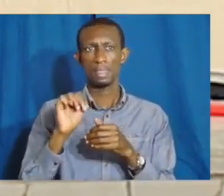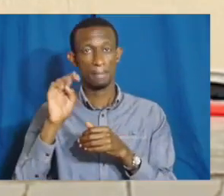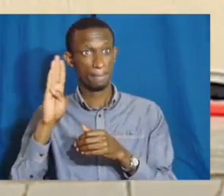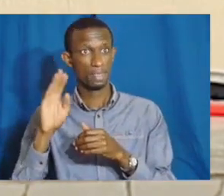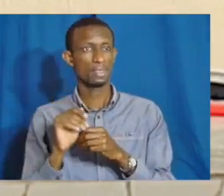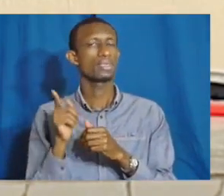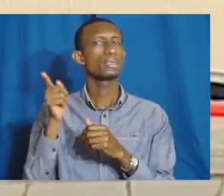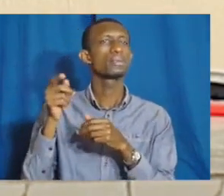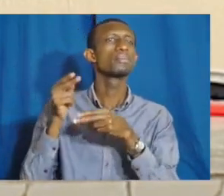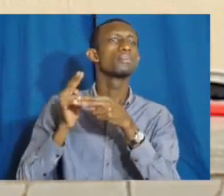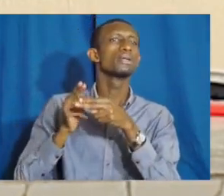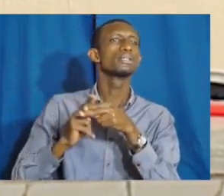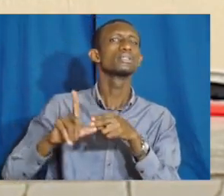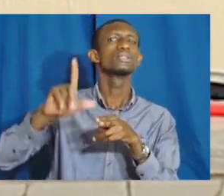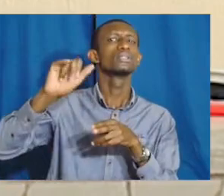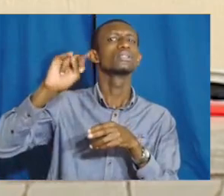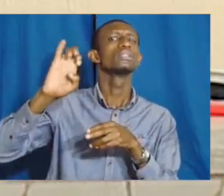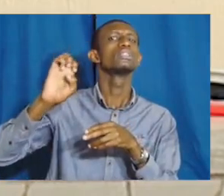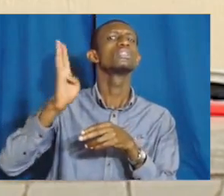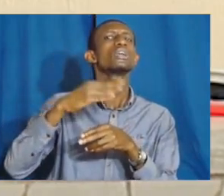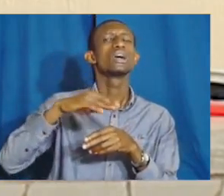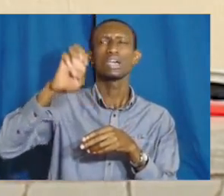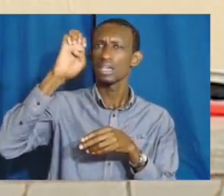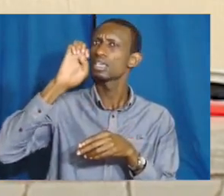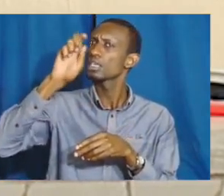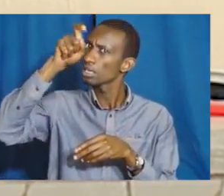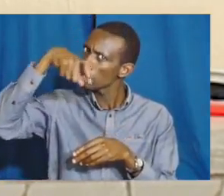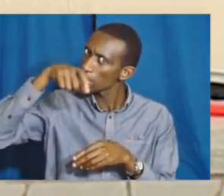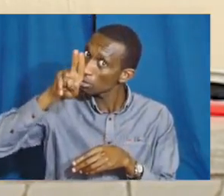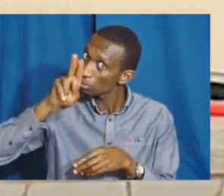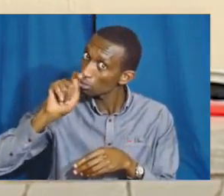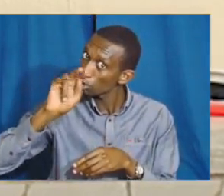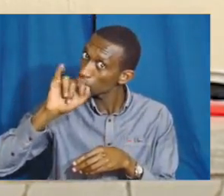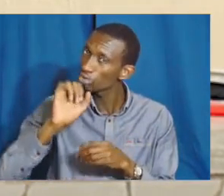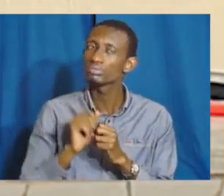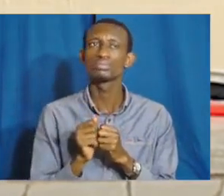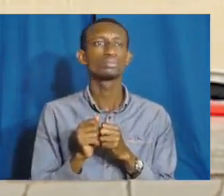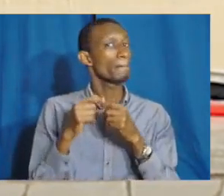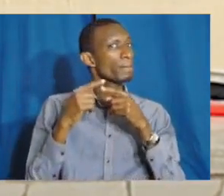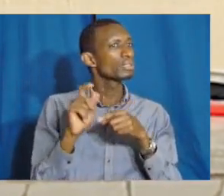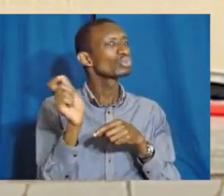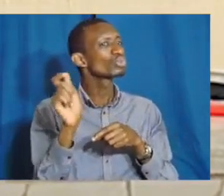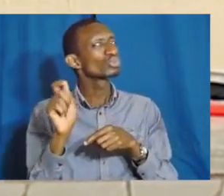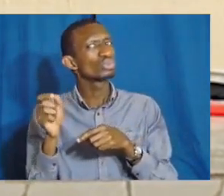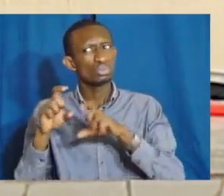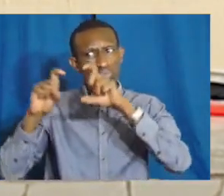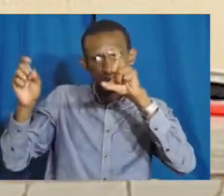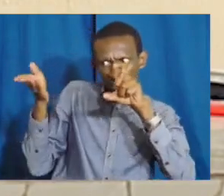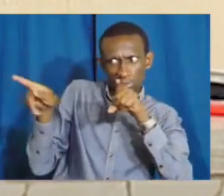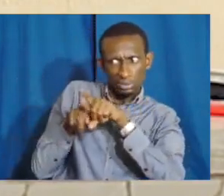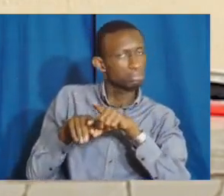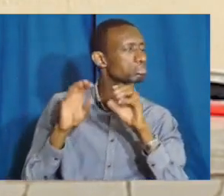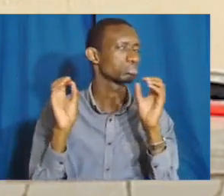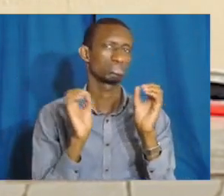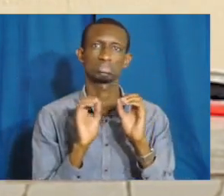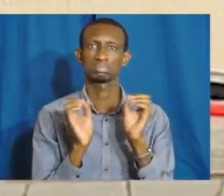one. This is an example of a linear equation. But it's not written in this form.